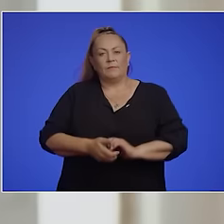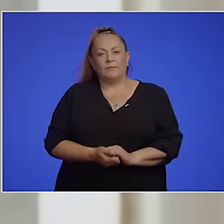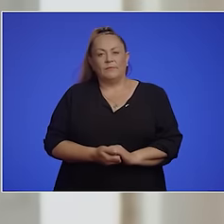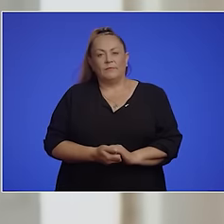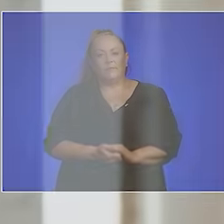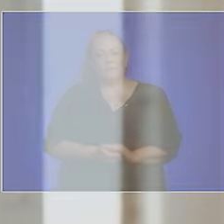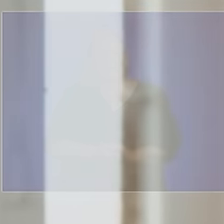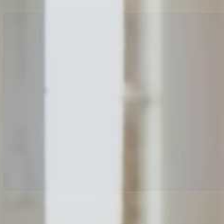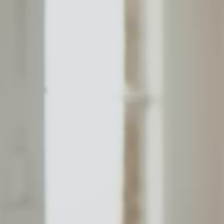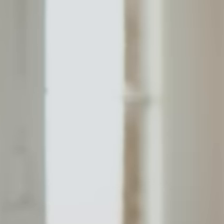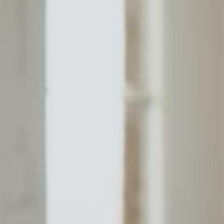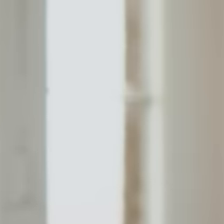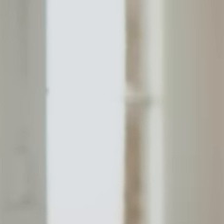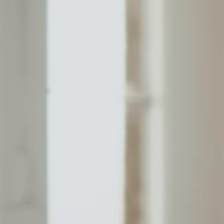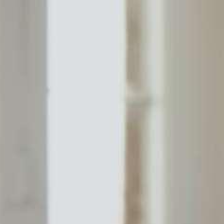Amen.